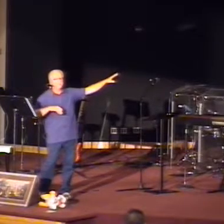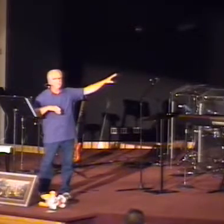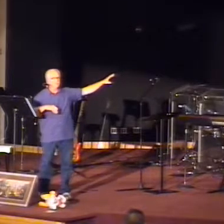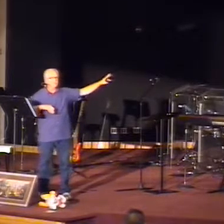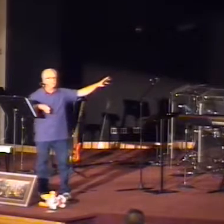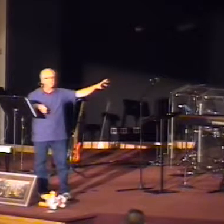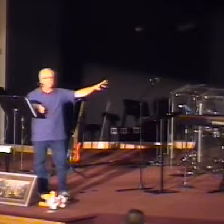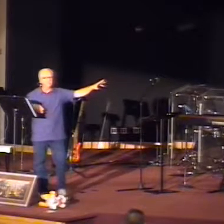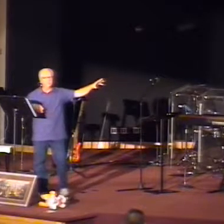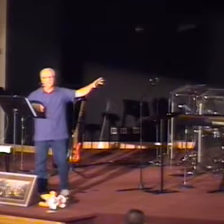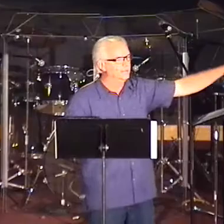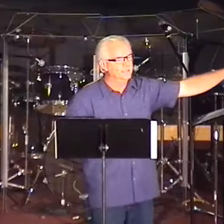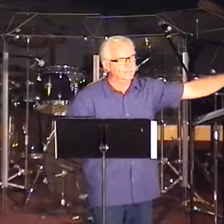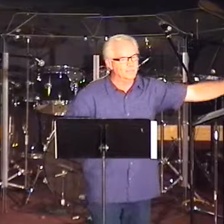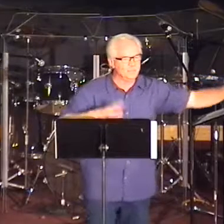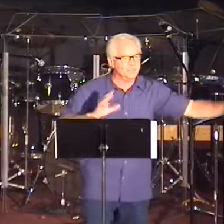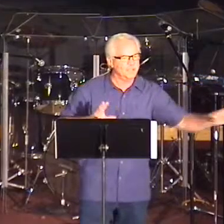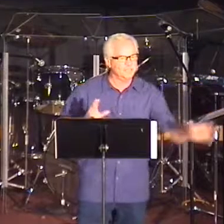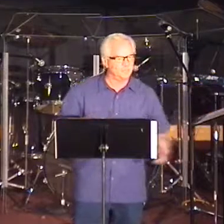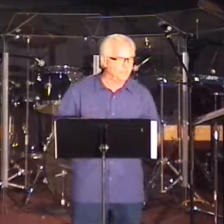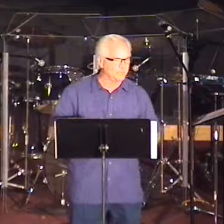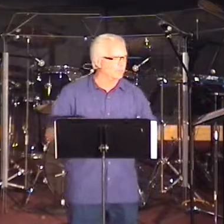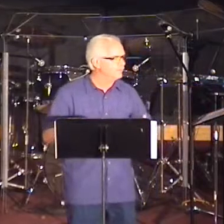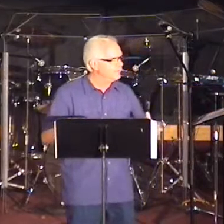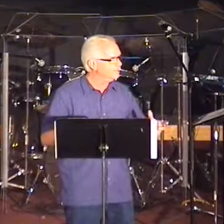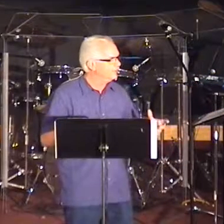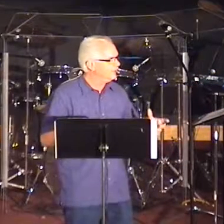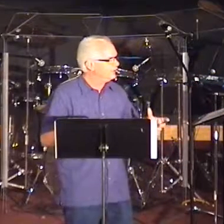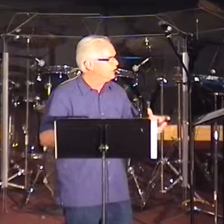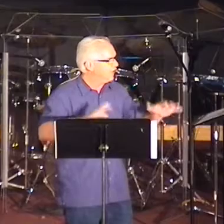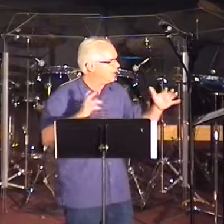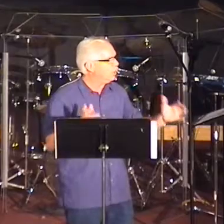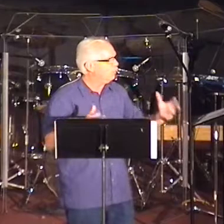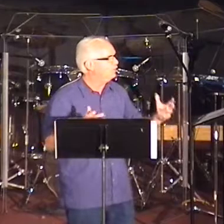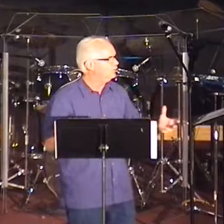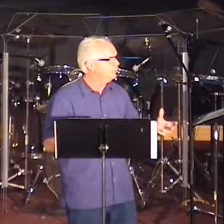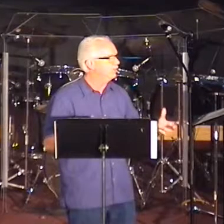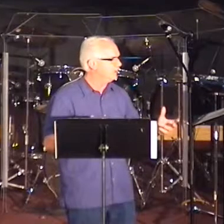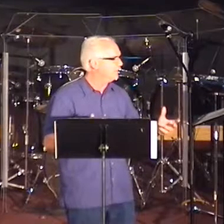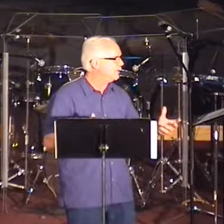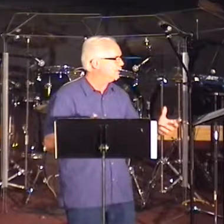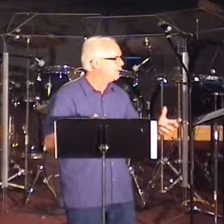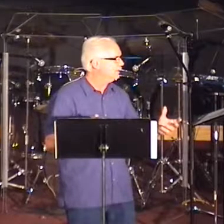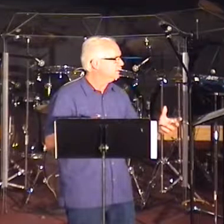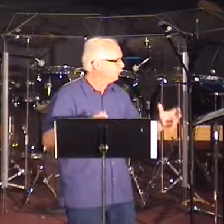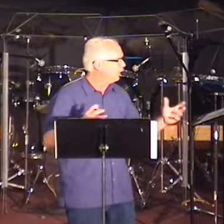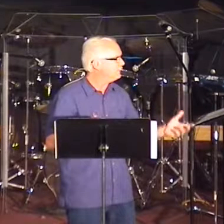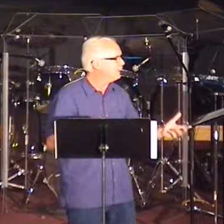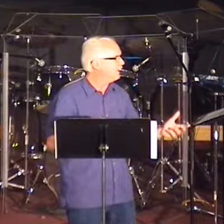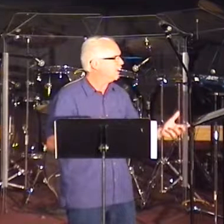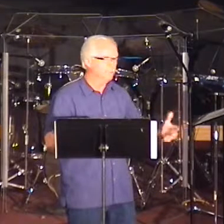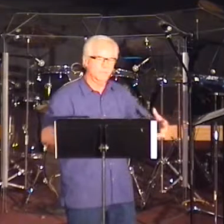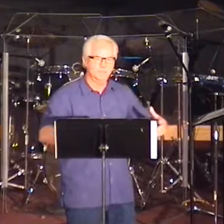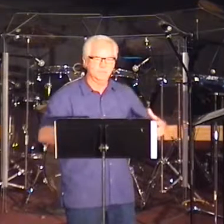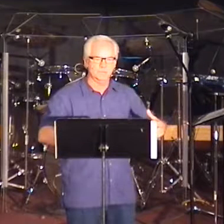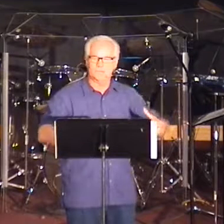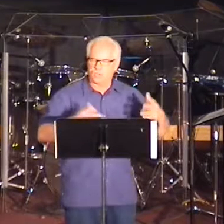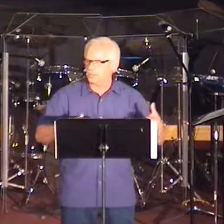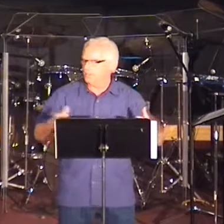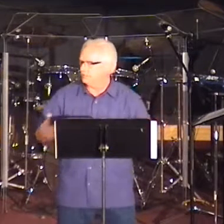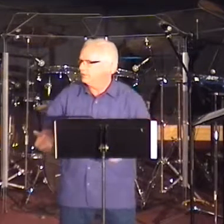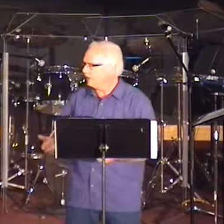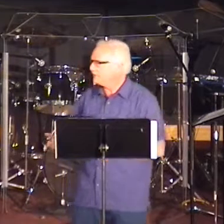here at the church. But sunsets are special, aren't they? They kind of open the door, don't they? To praise God and then just